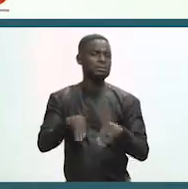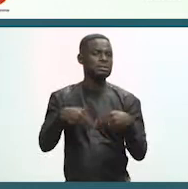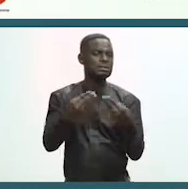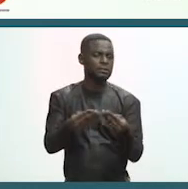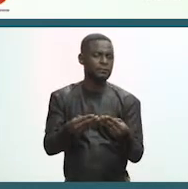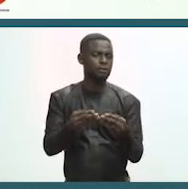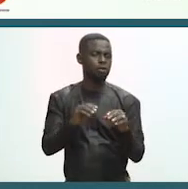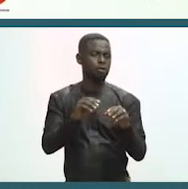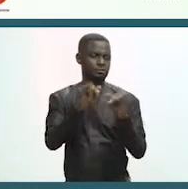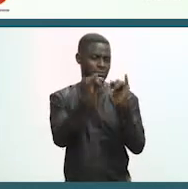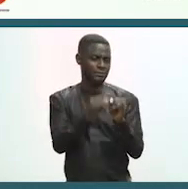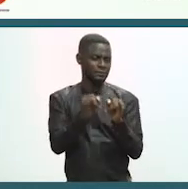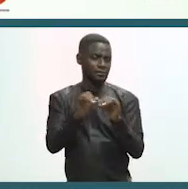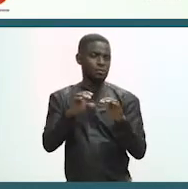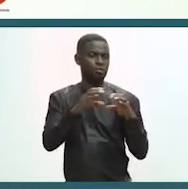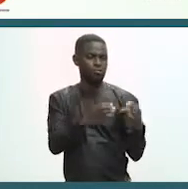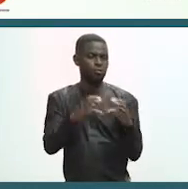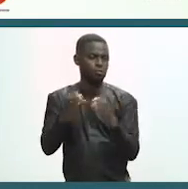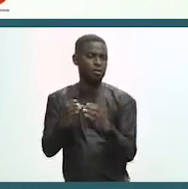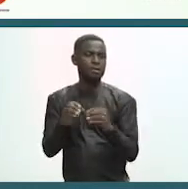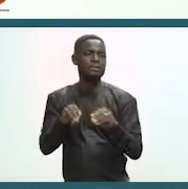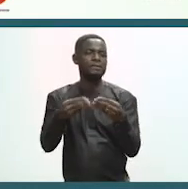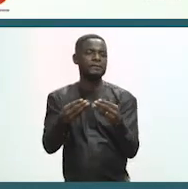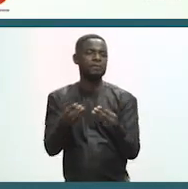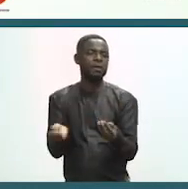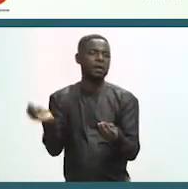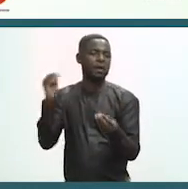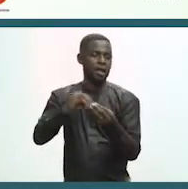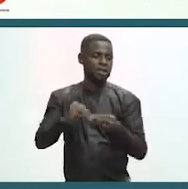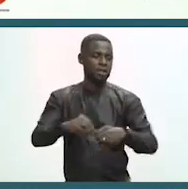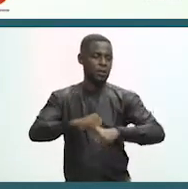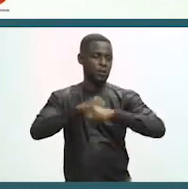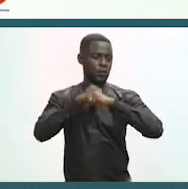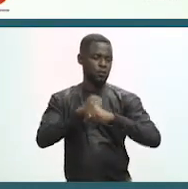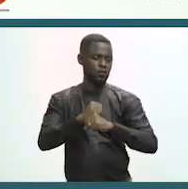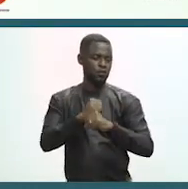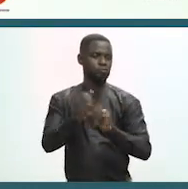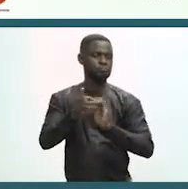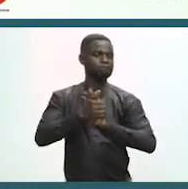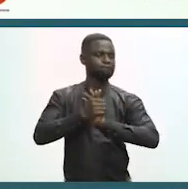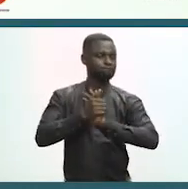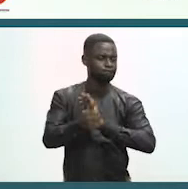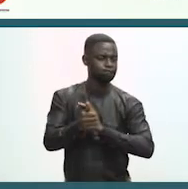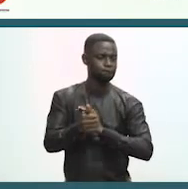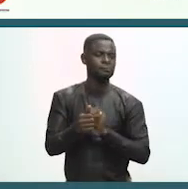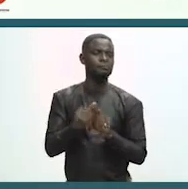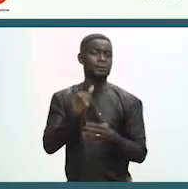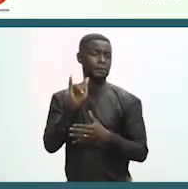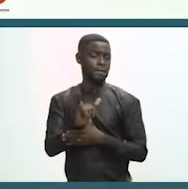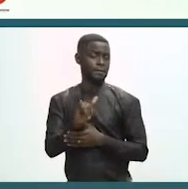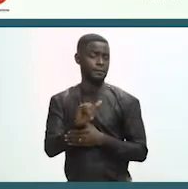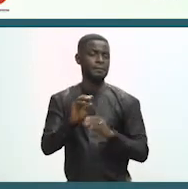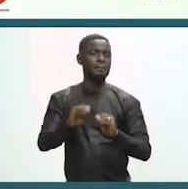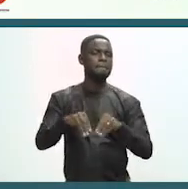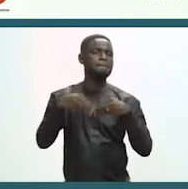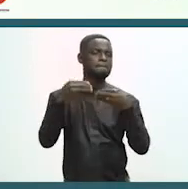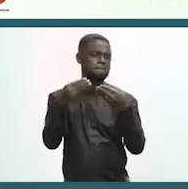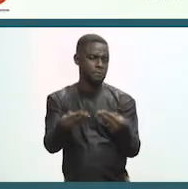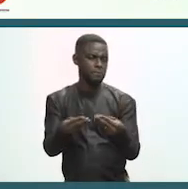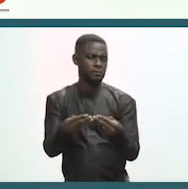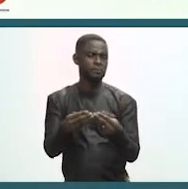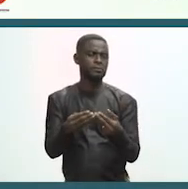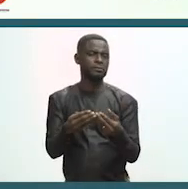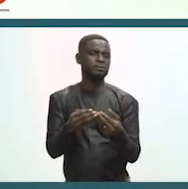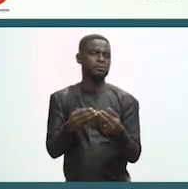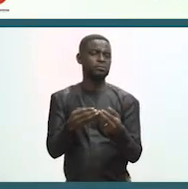individual or community with additional protective coping skills, thus providing a